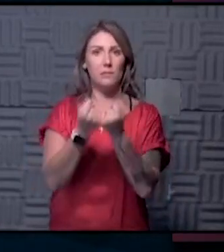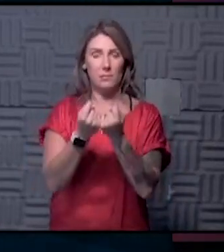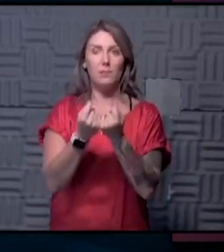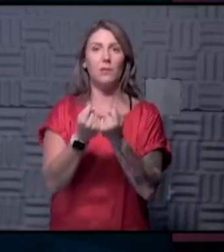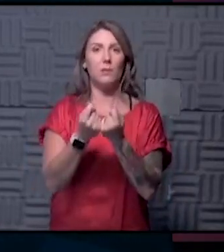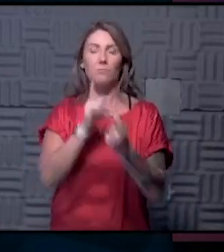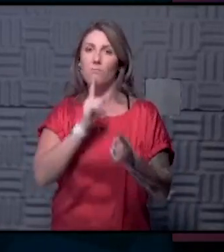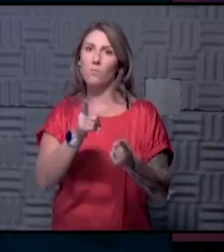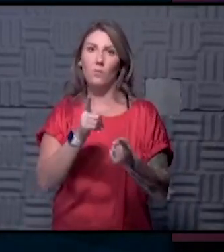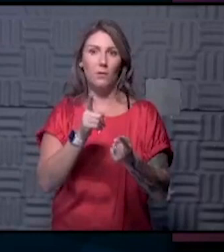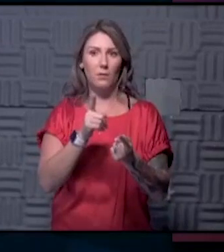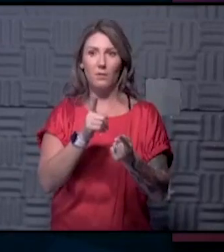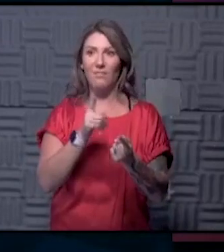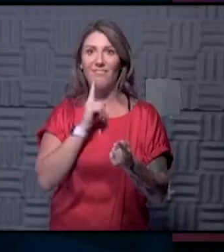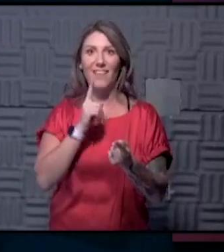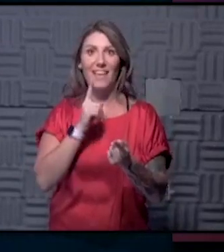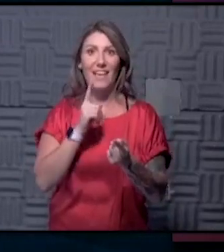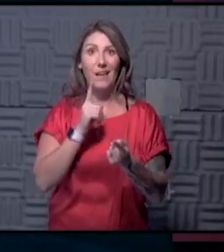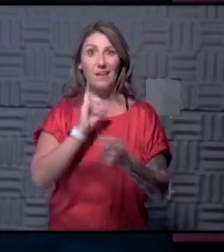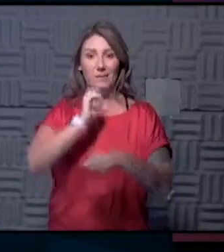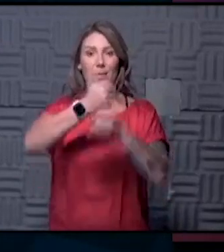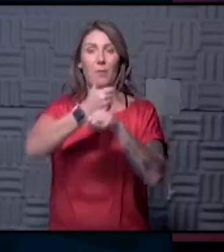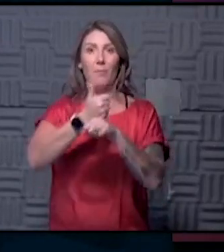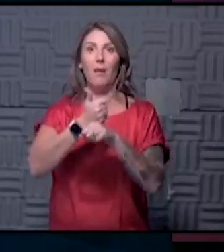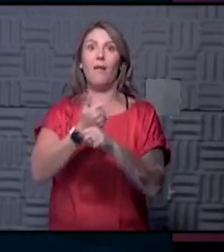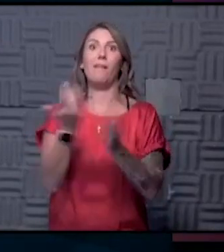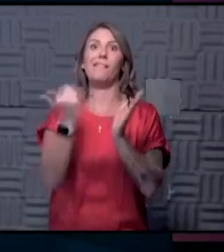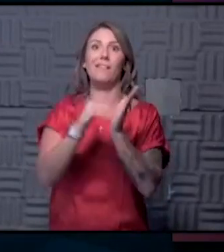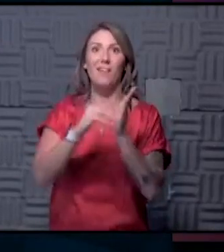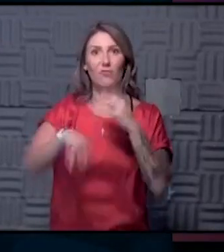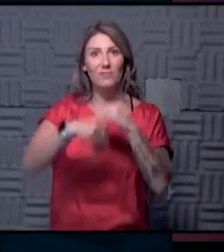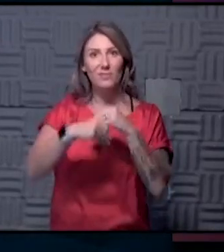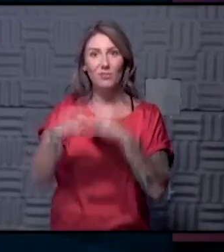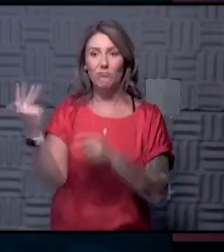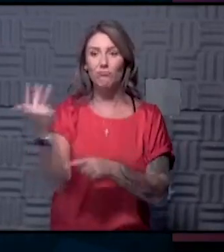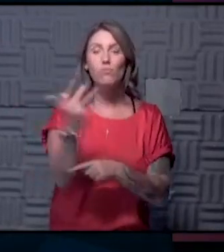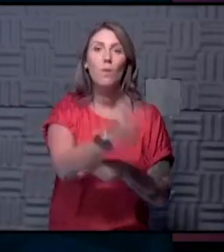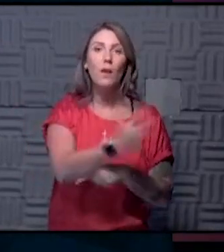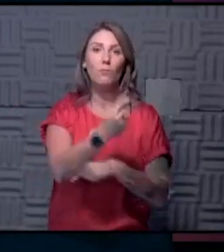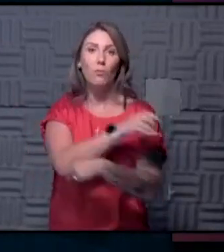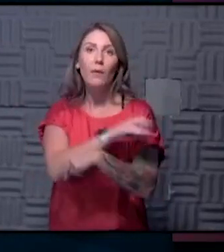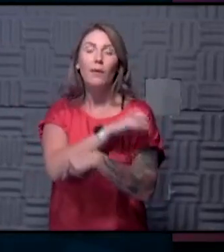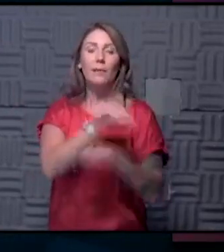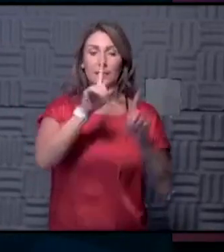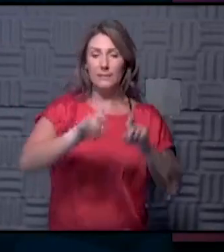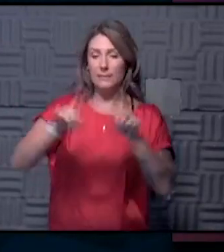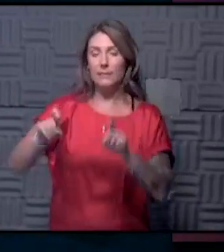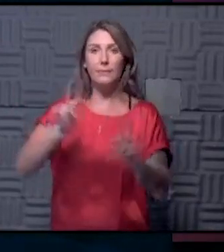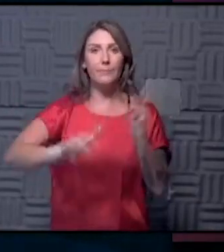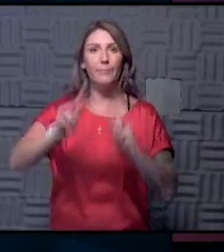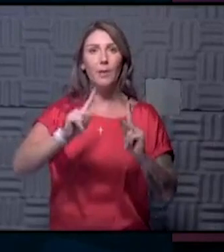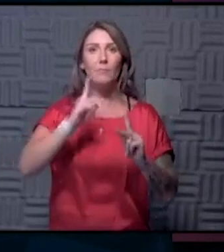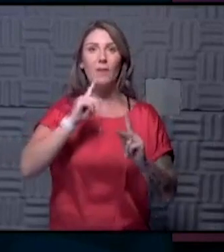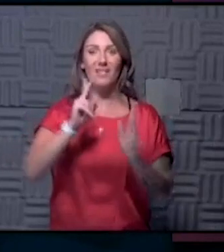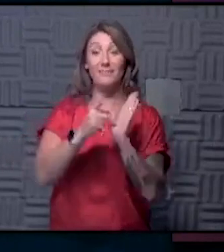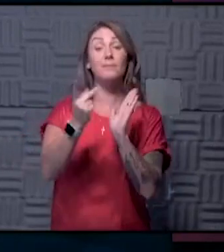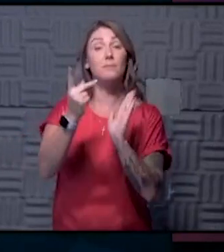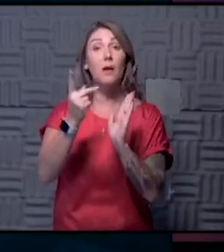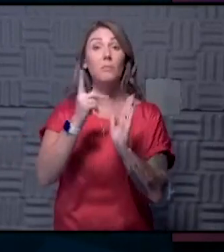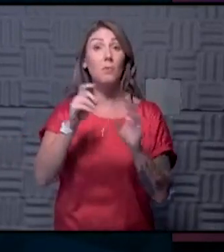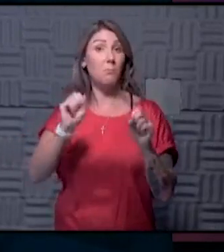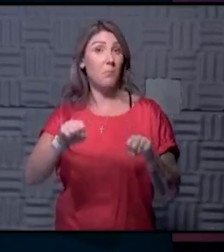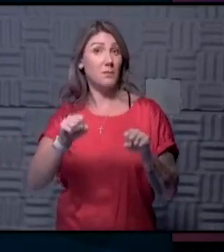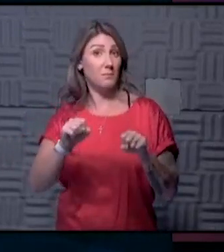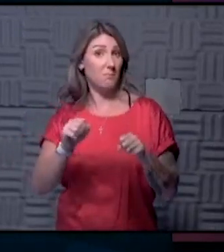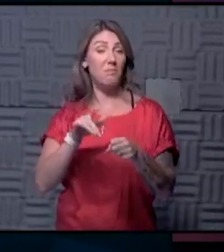have stood up another drive-through swab testing clinic for us to be able to really more than double our capacity to meet the need on